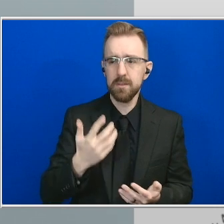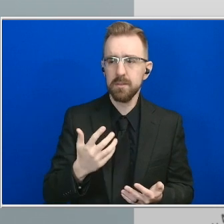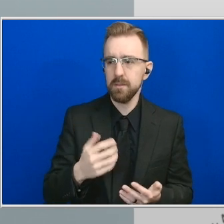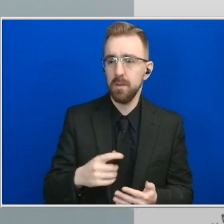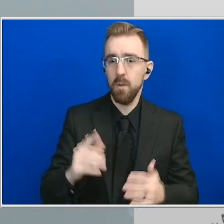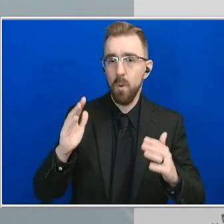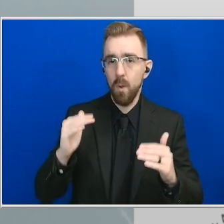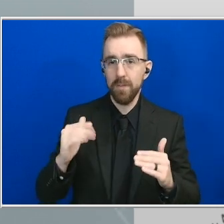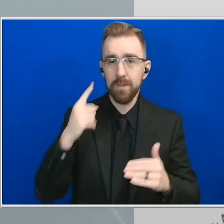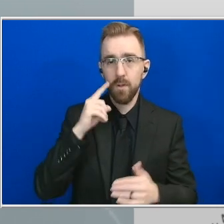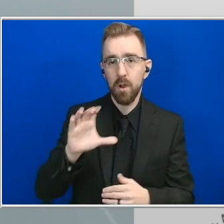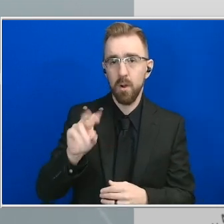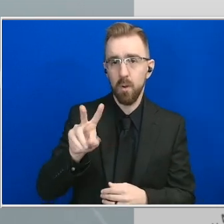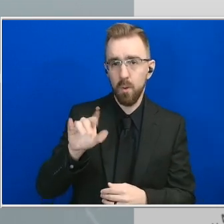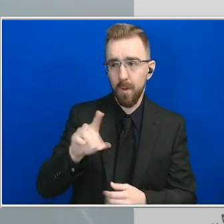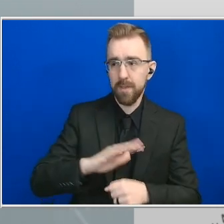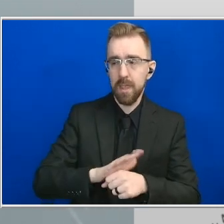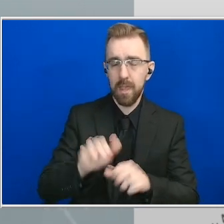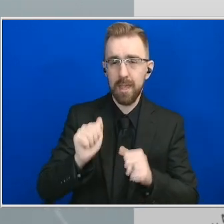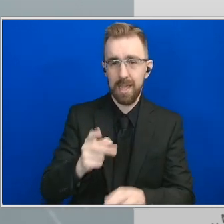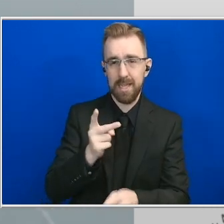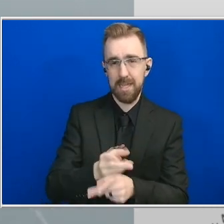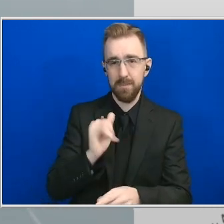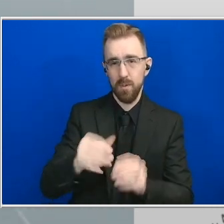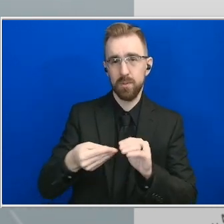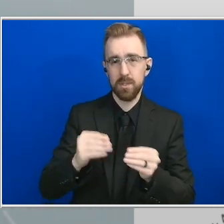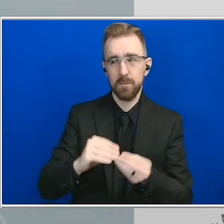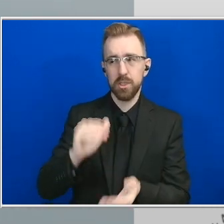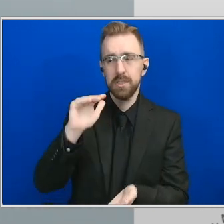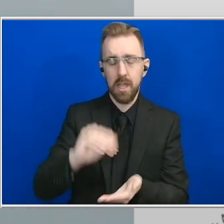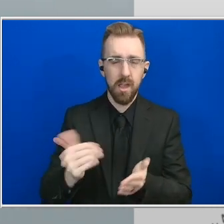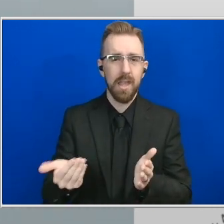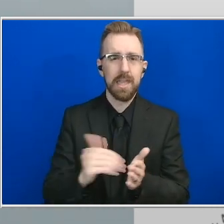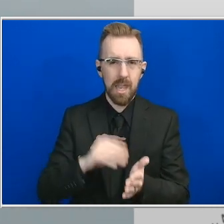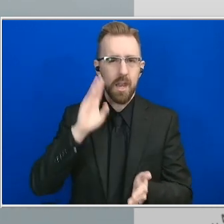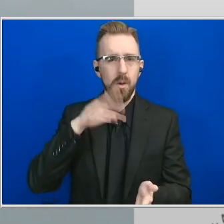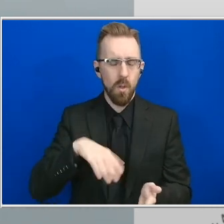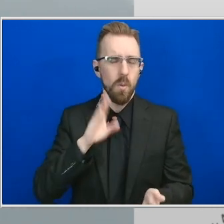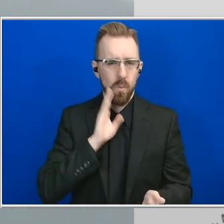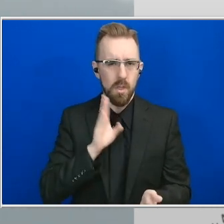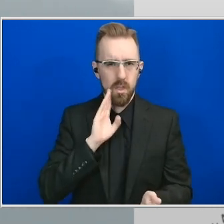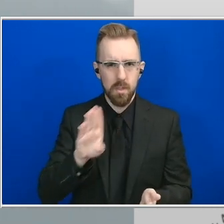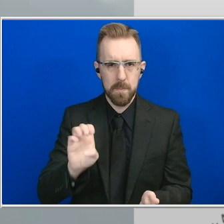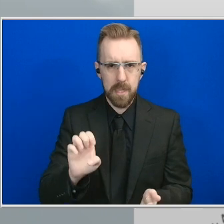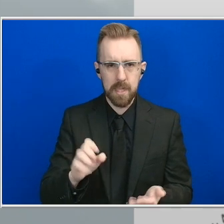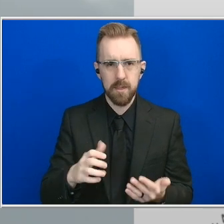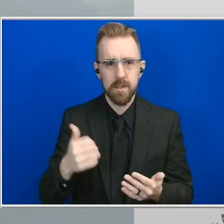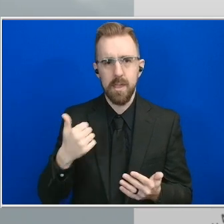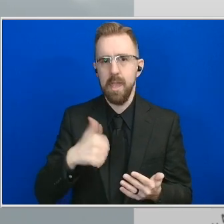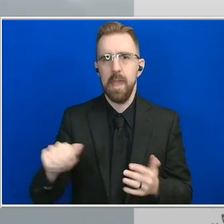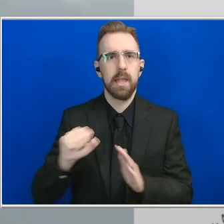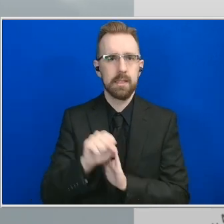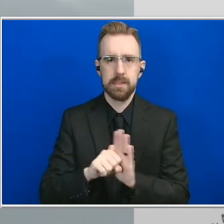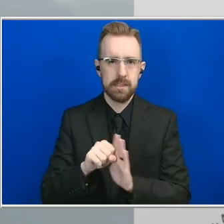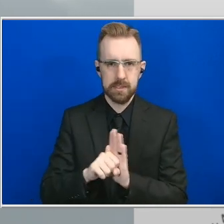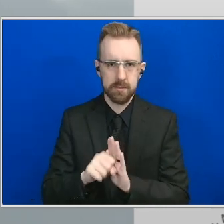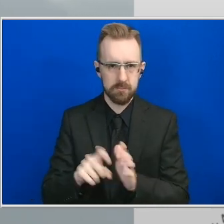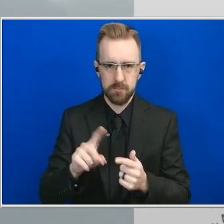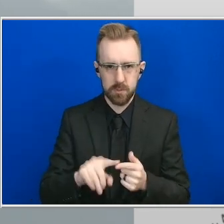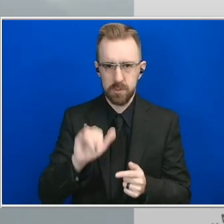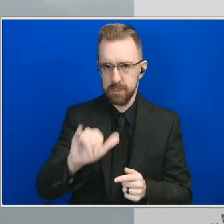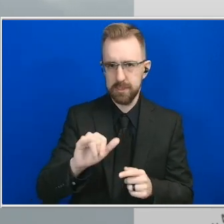we can keep those numbers down. Again, we know there is going to be any seasonality to this infection,